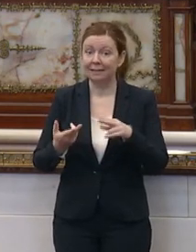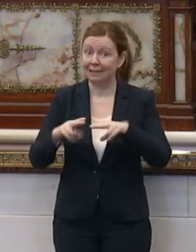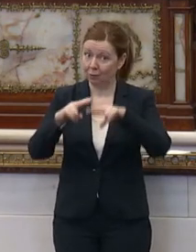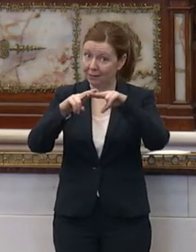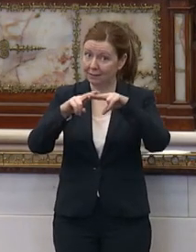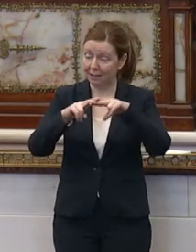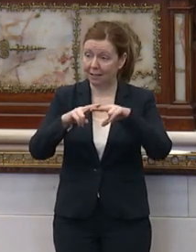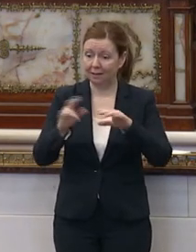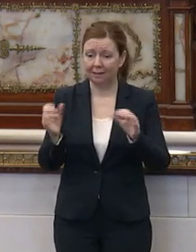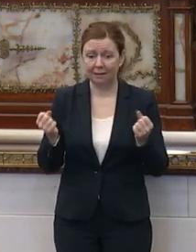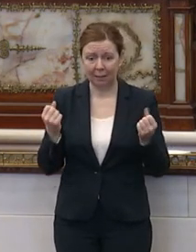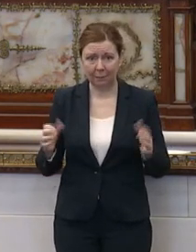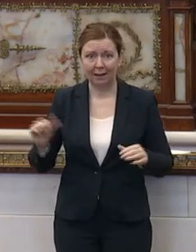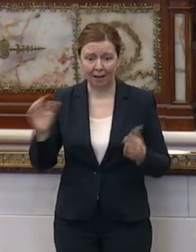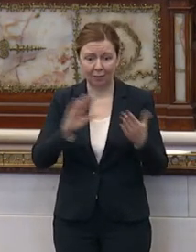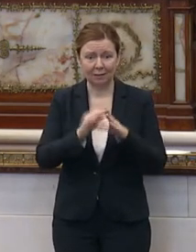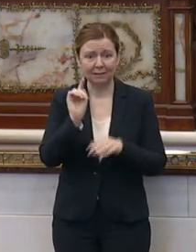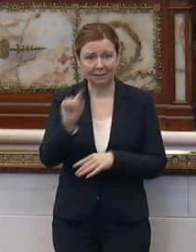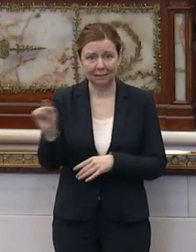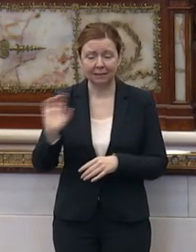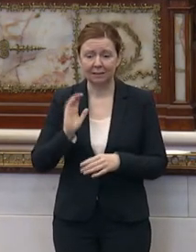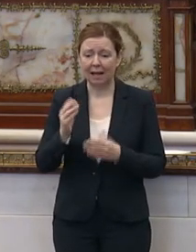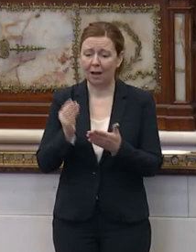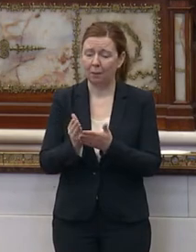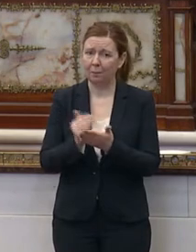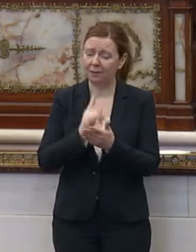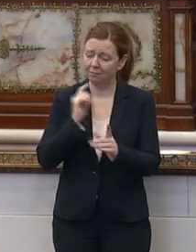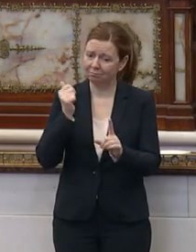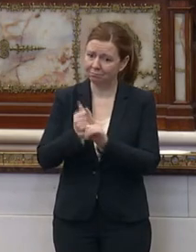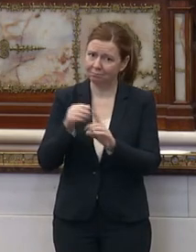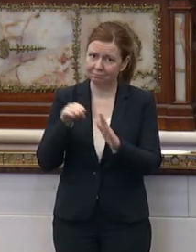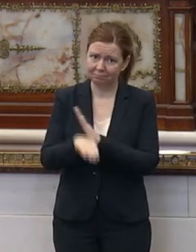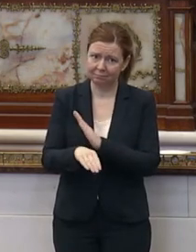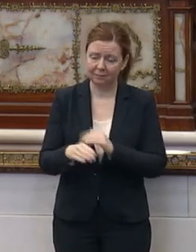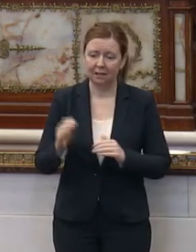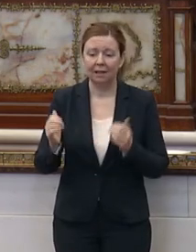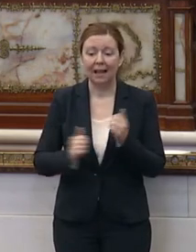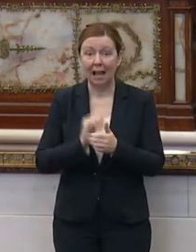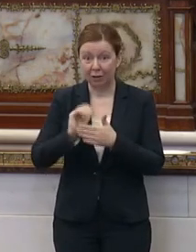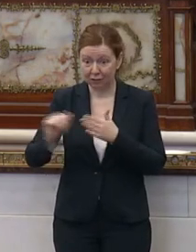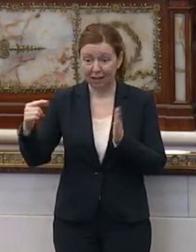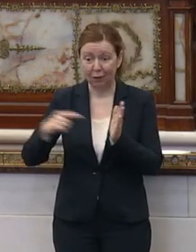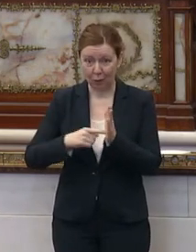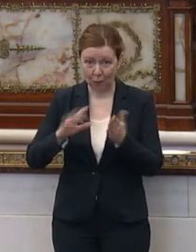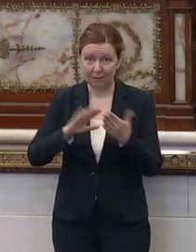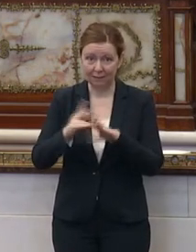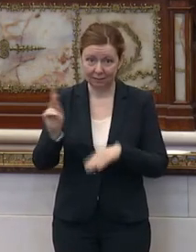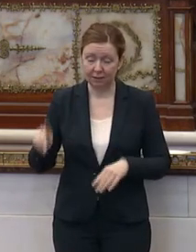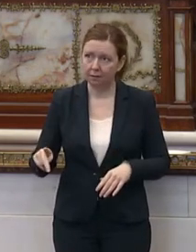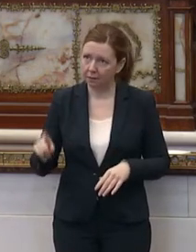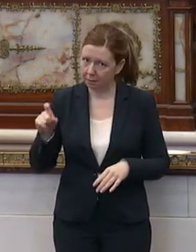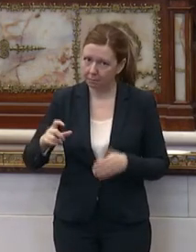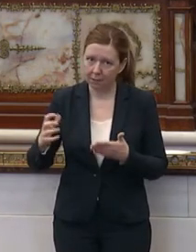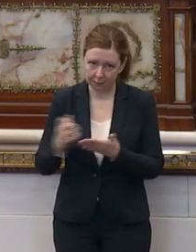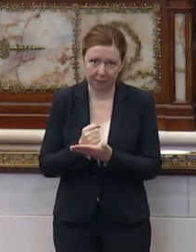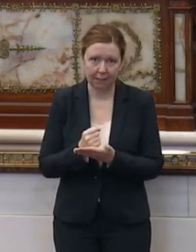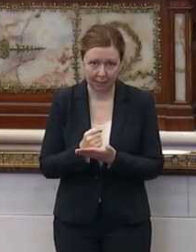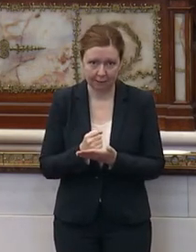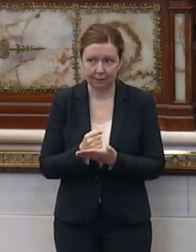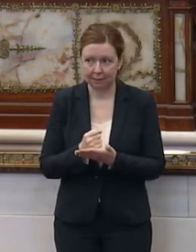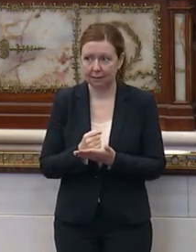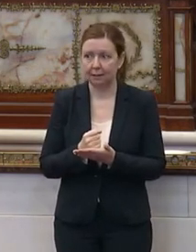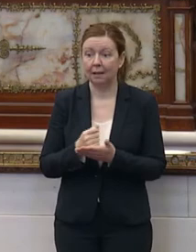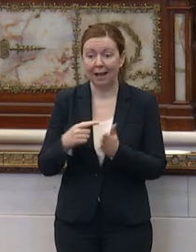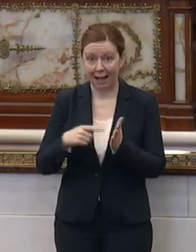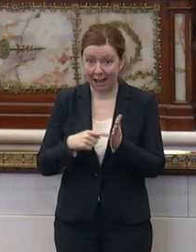increasing, and like many other cities, our budget has taken a huge hit. So every dollar owed to the City of Philadelphia must be collected